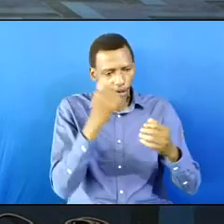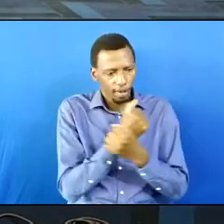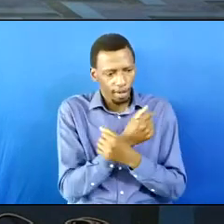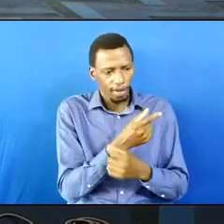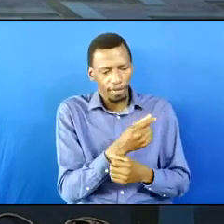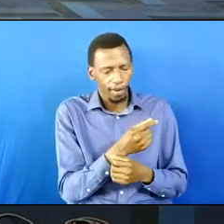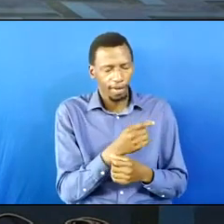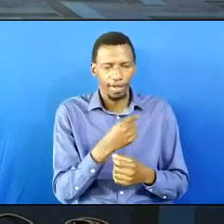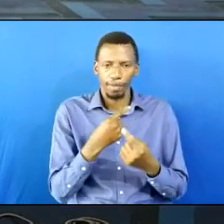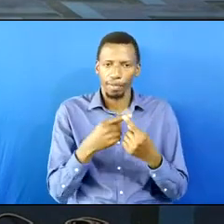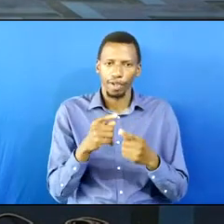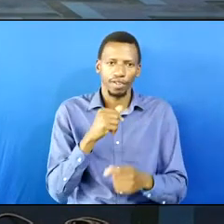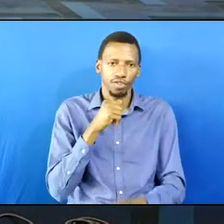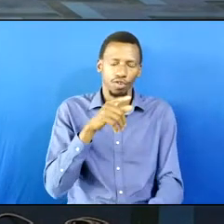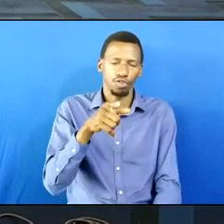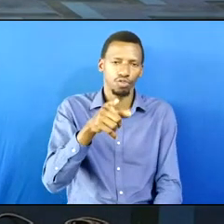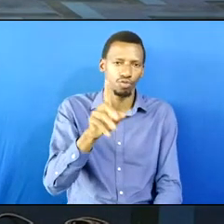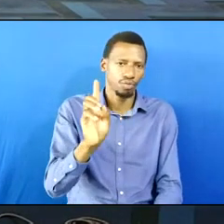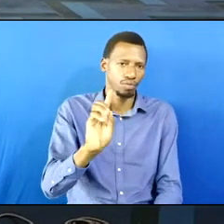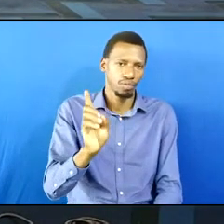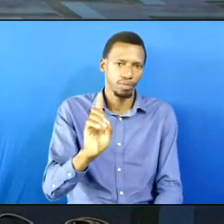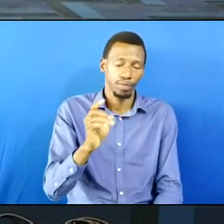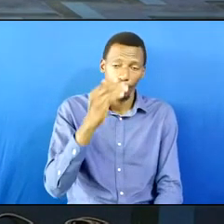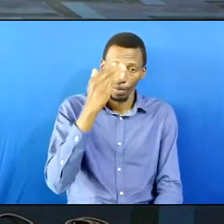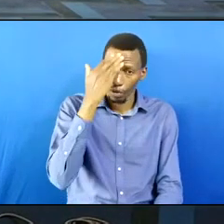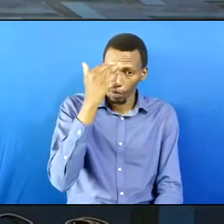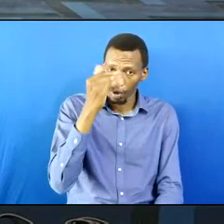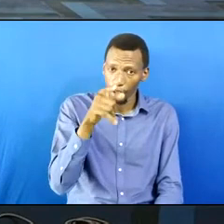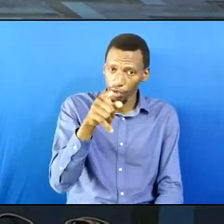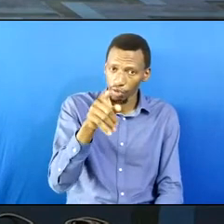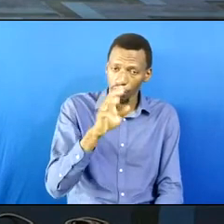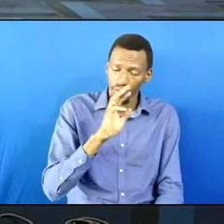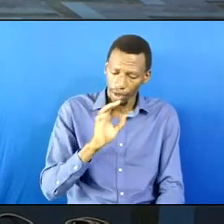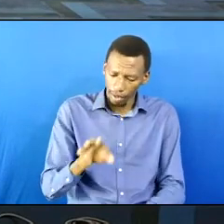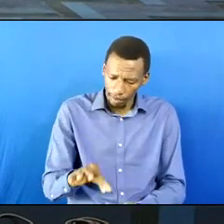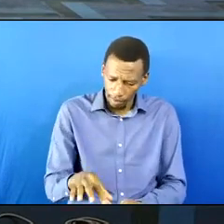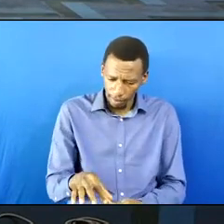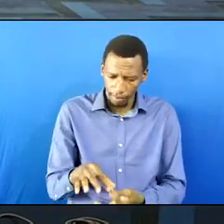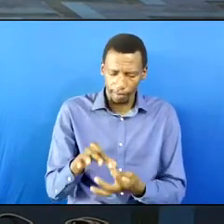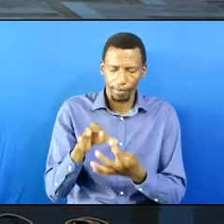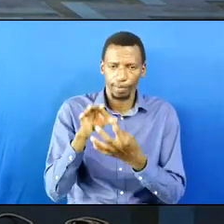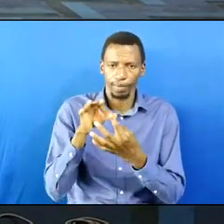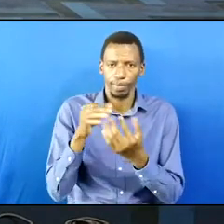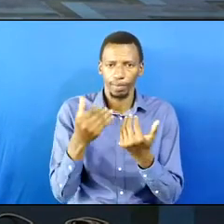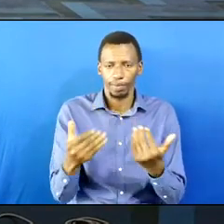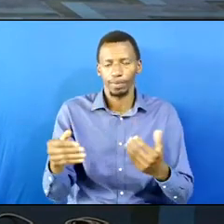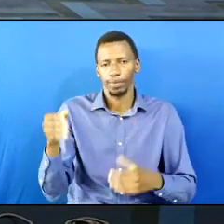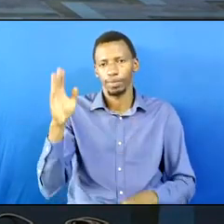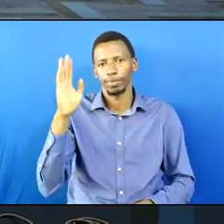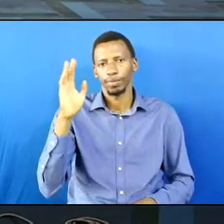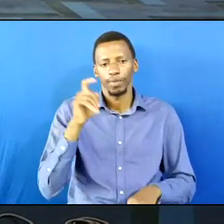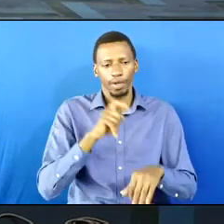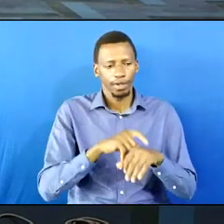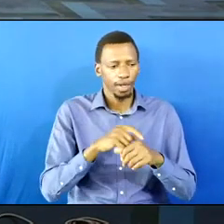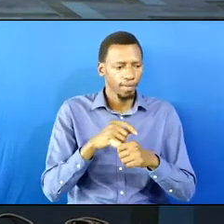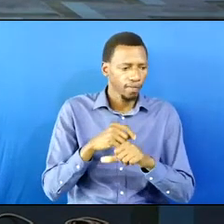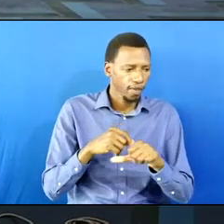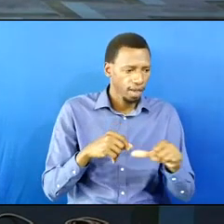you, for you are a unique child of God. When others will